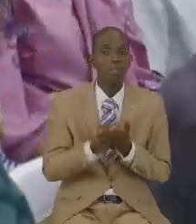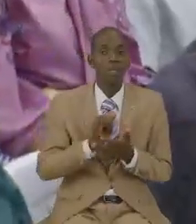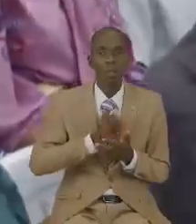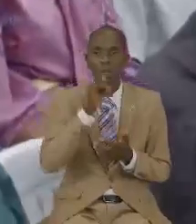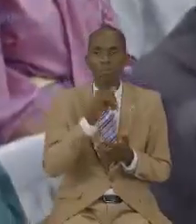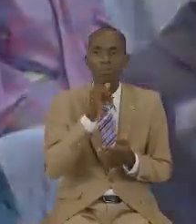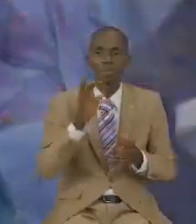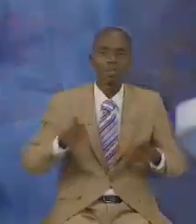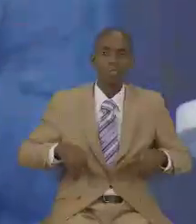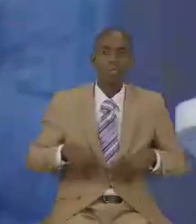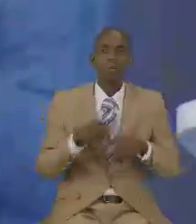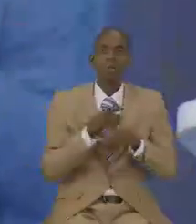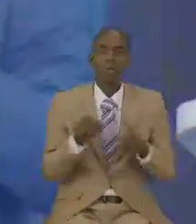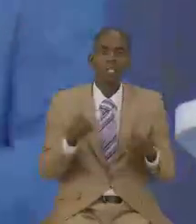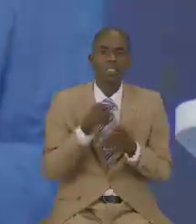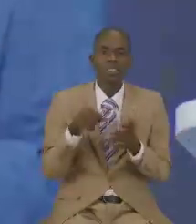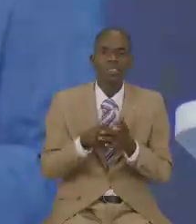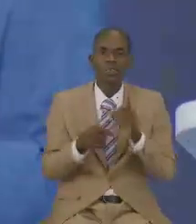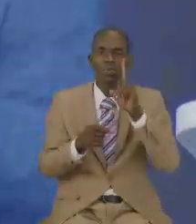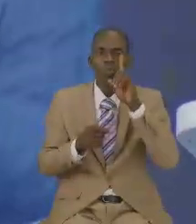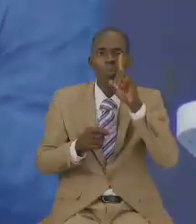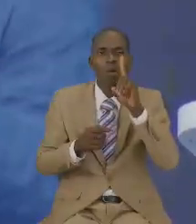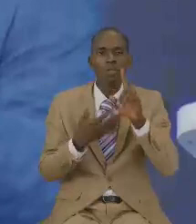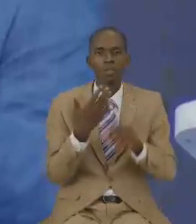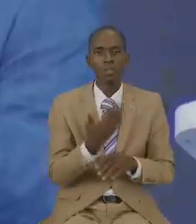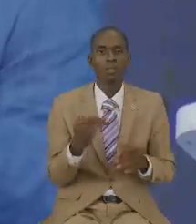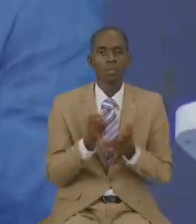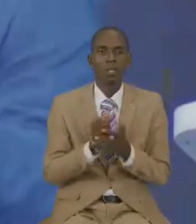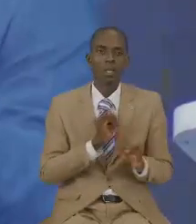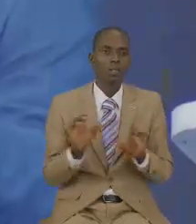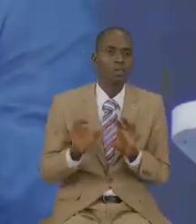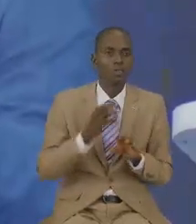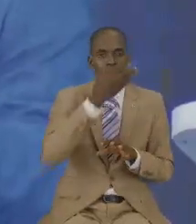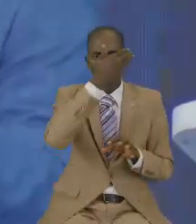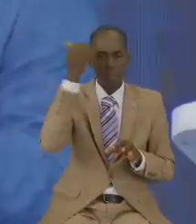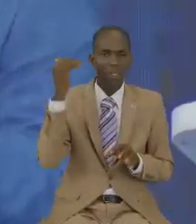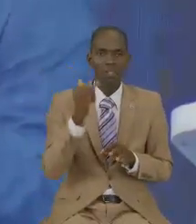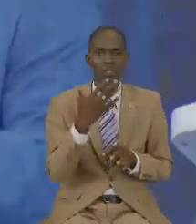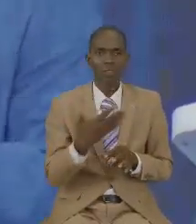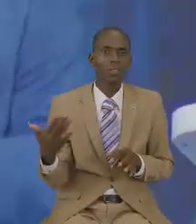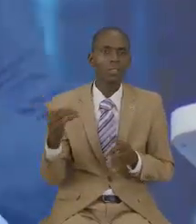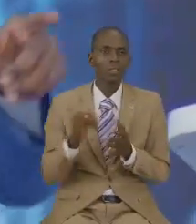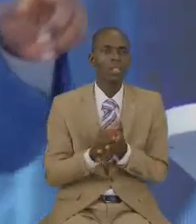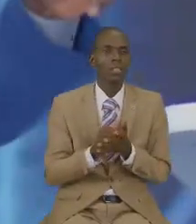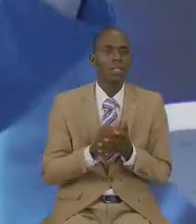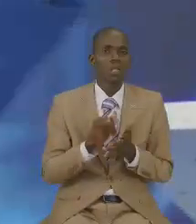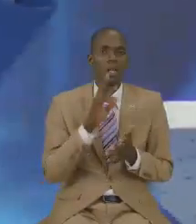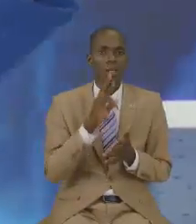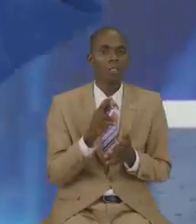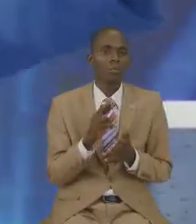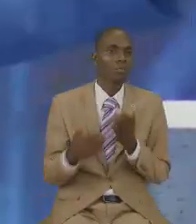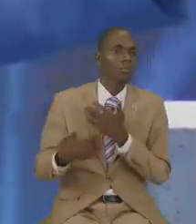retiring. But this one thing I do, forgetting those things which are behind and